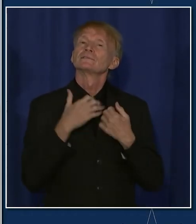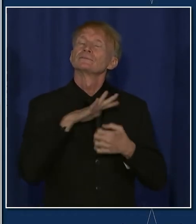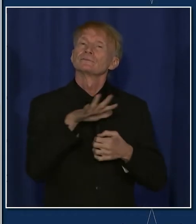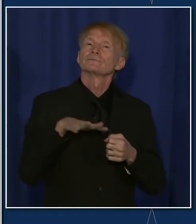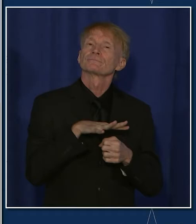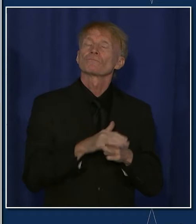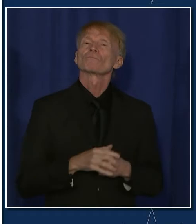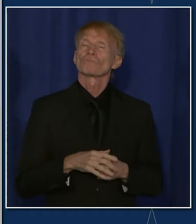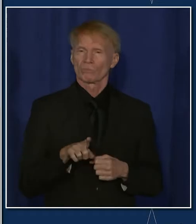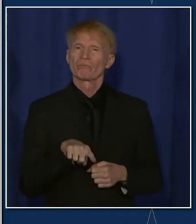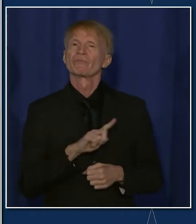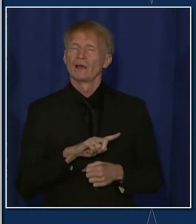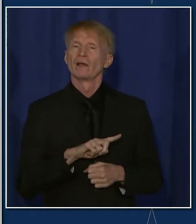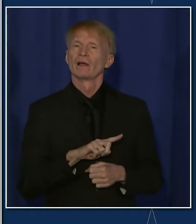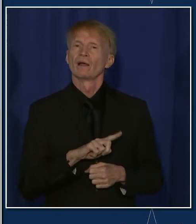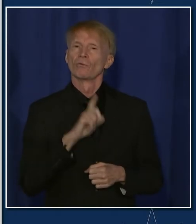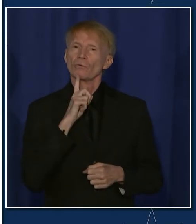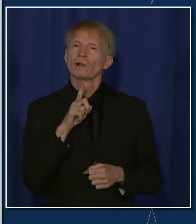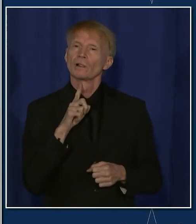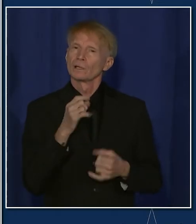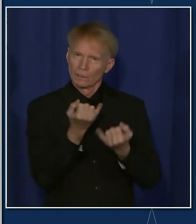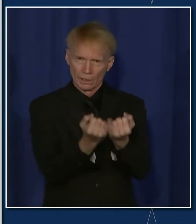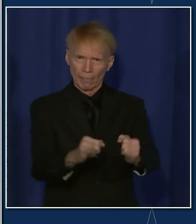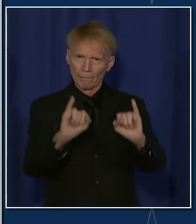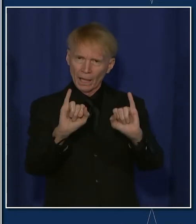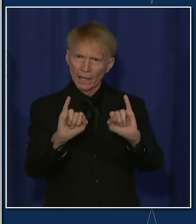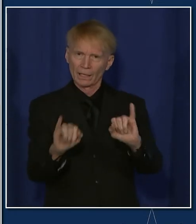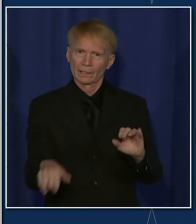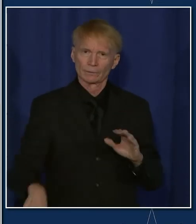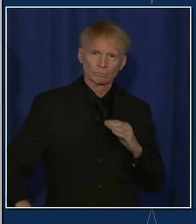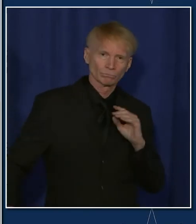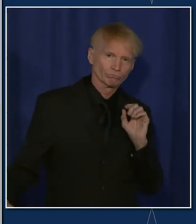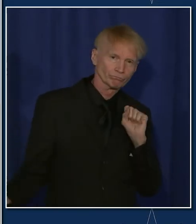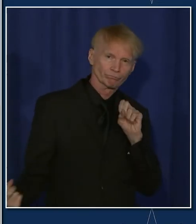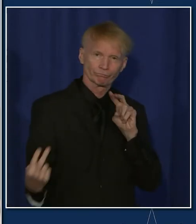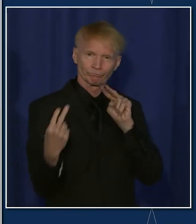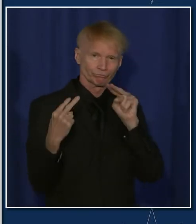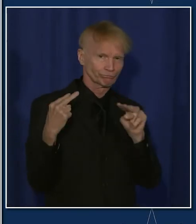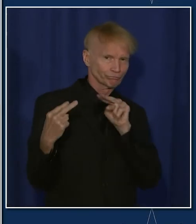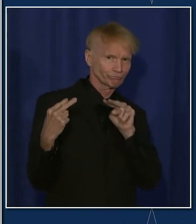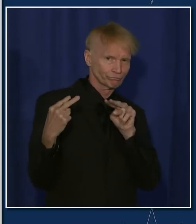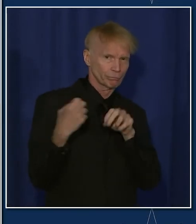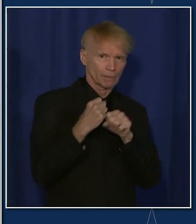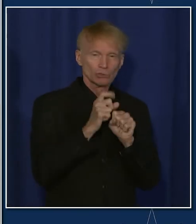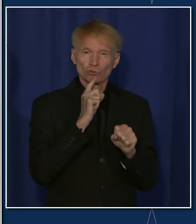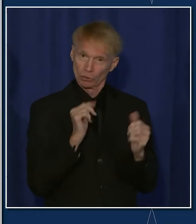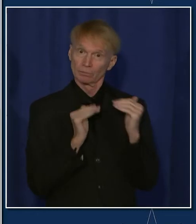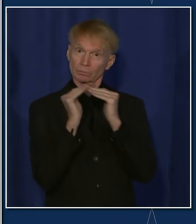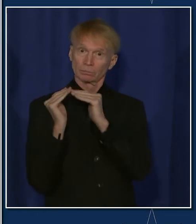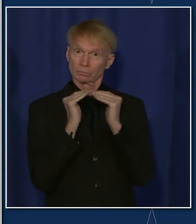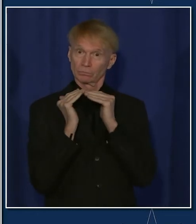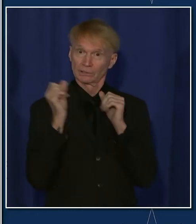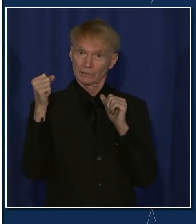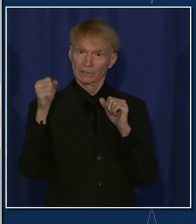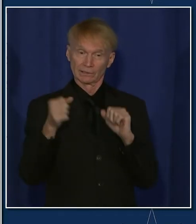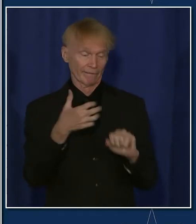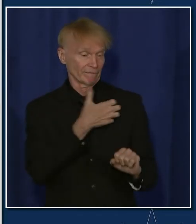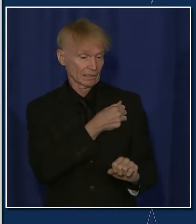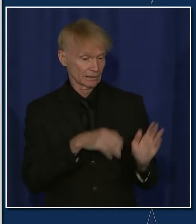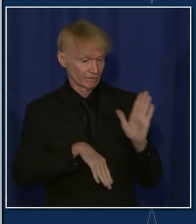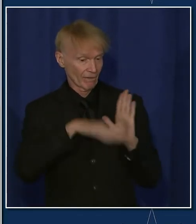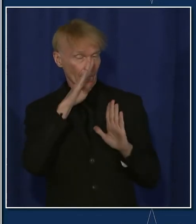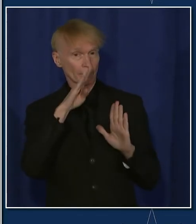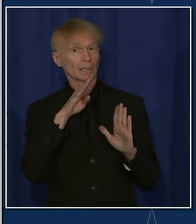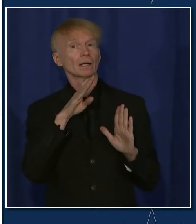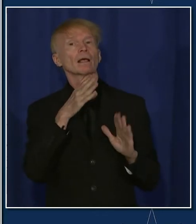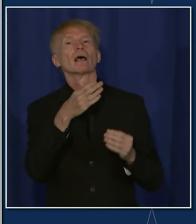been independent in the forefront, making sure that both the equity of not only the vaccine development,